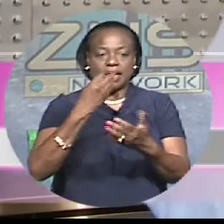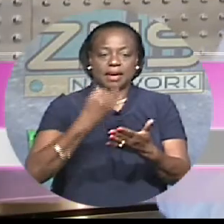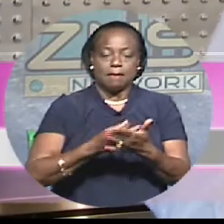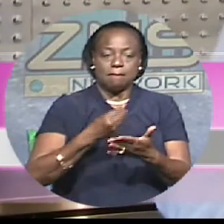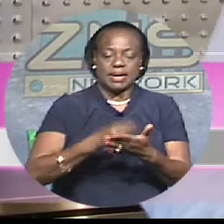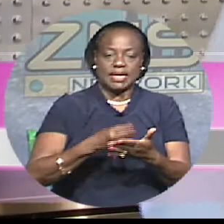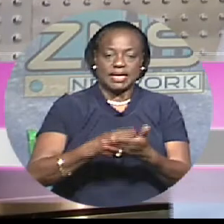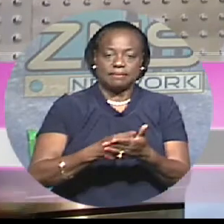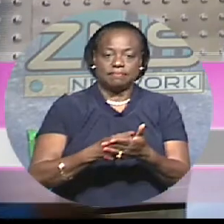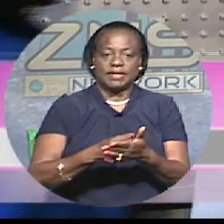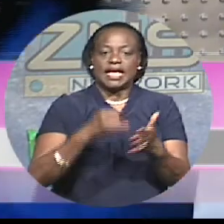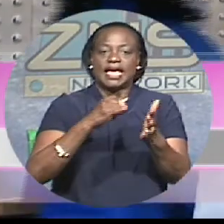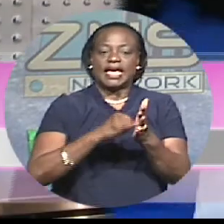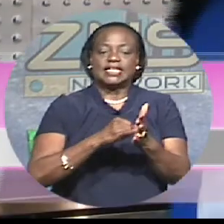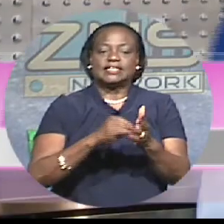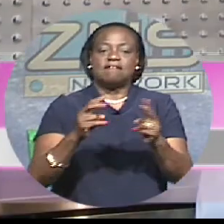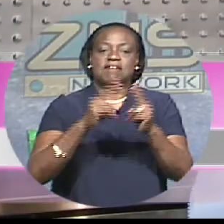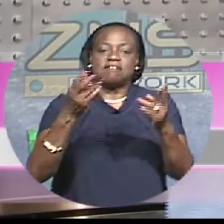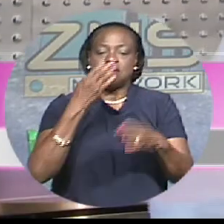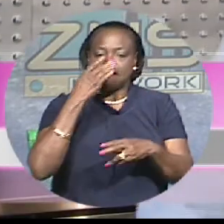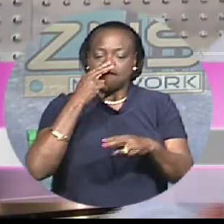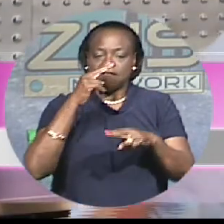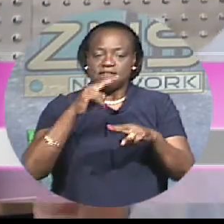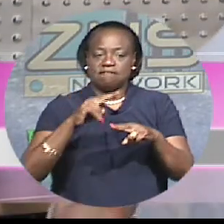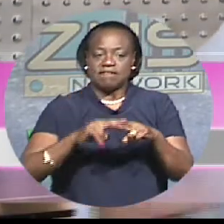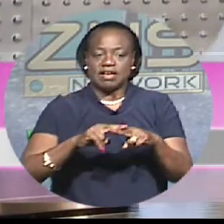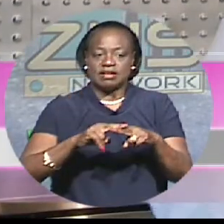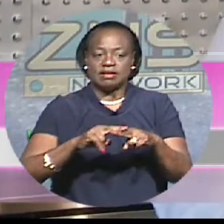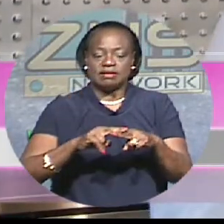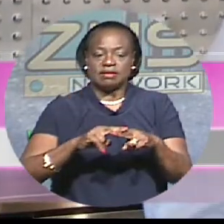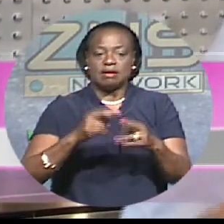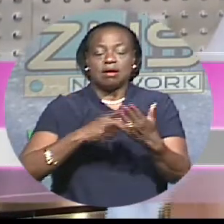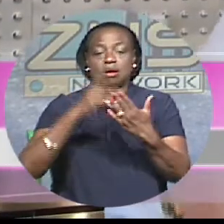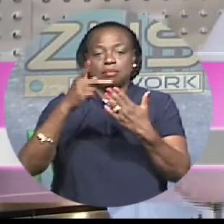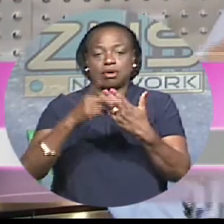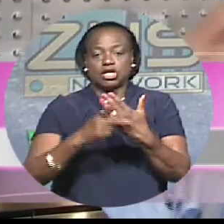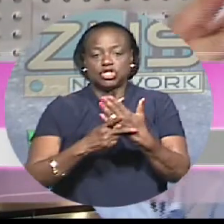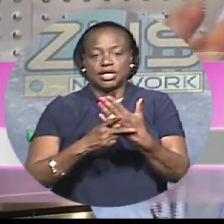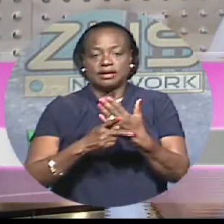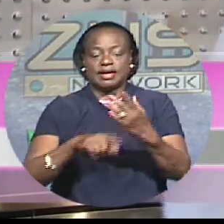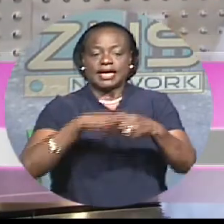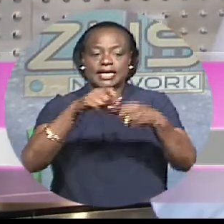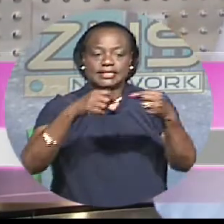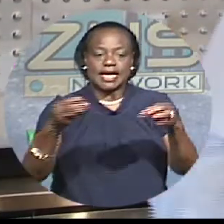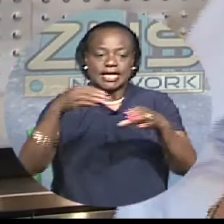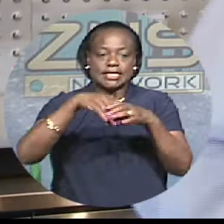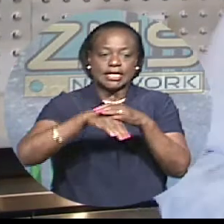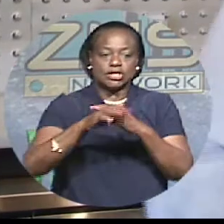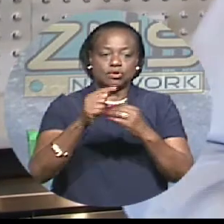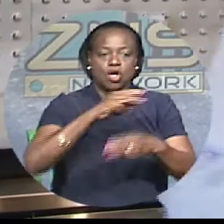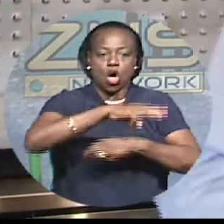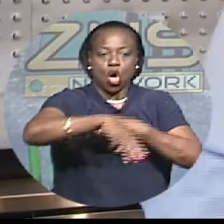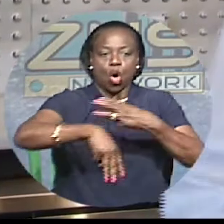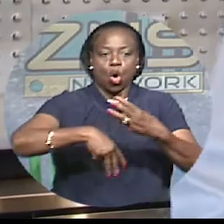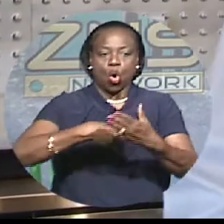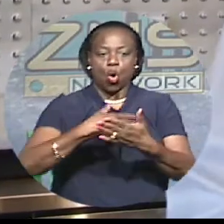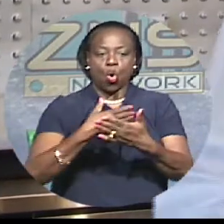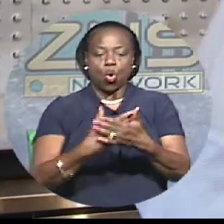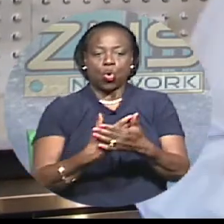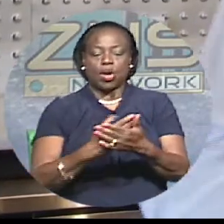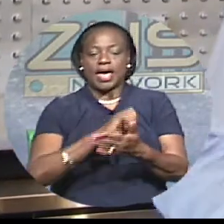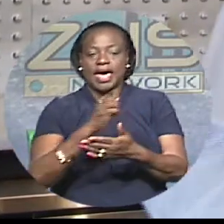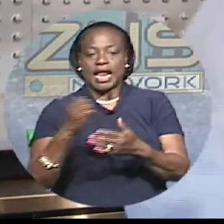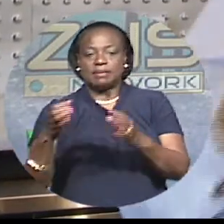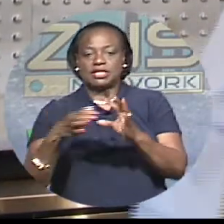very fun project. It really ties into the whole element